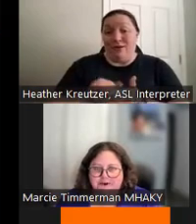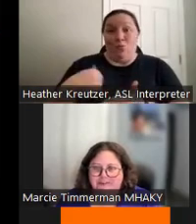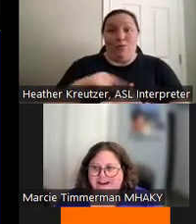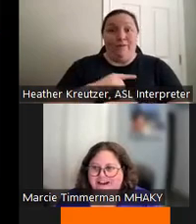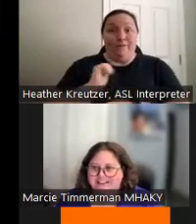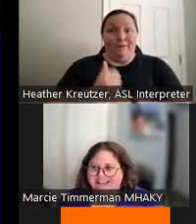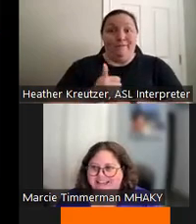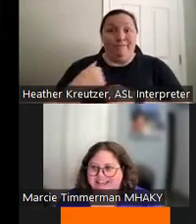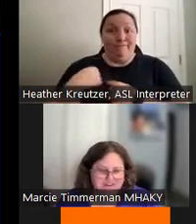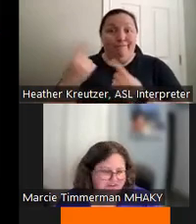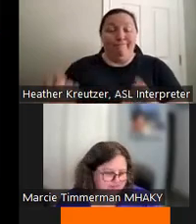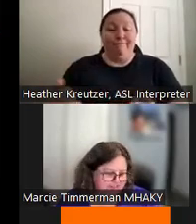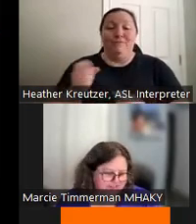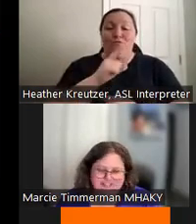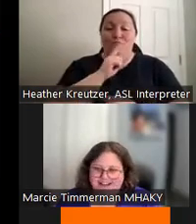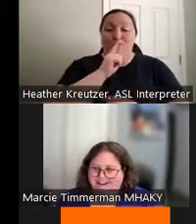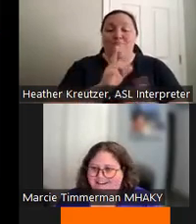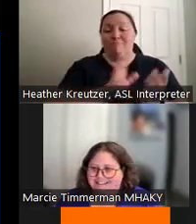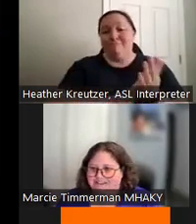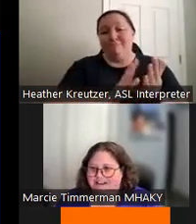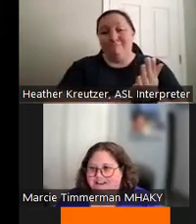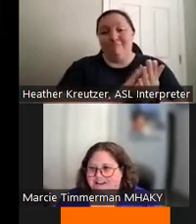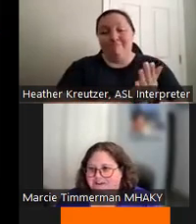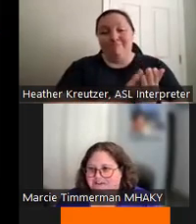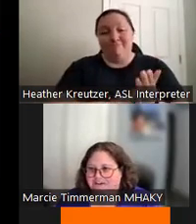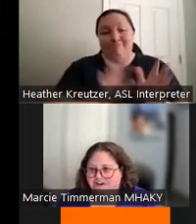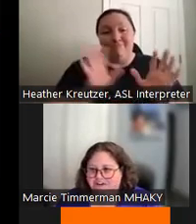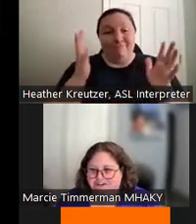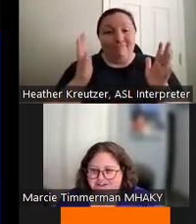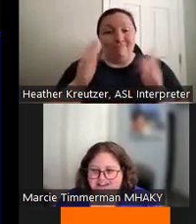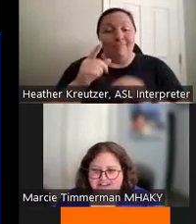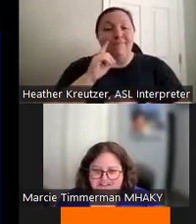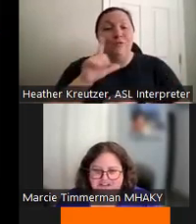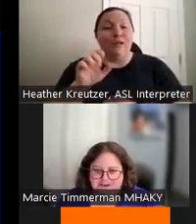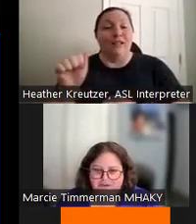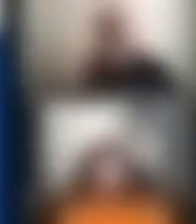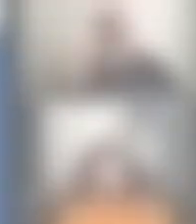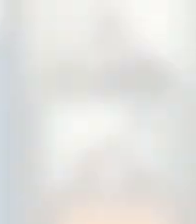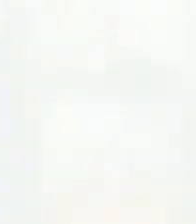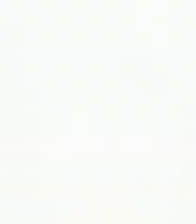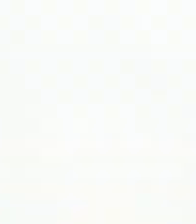like it was worth giving her a special shout out. And so thank you, Lee, for all of your dedication and your work.